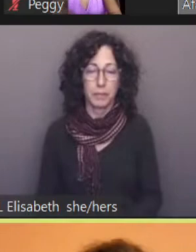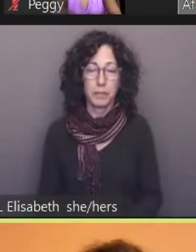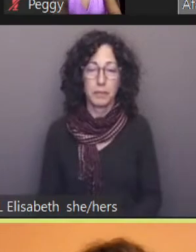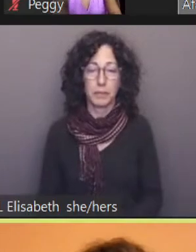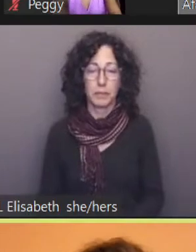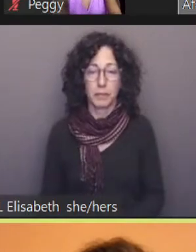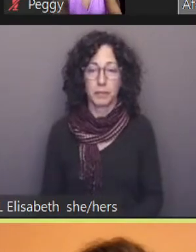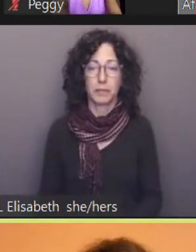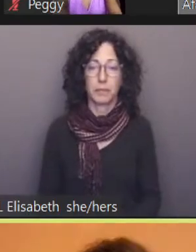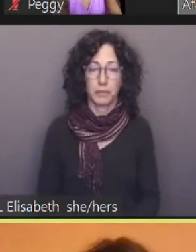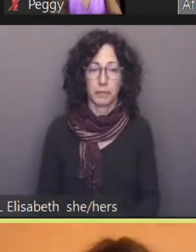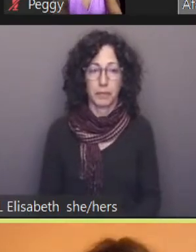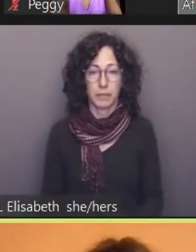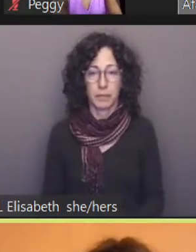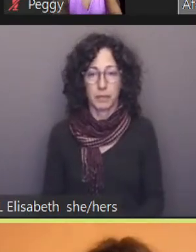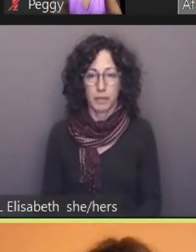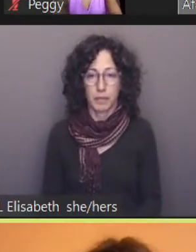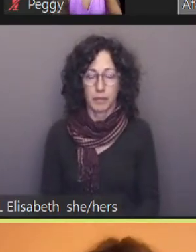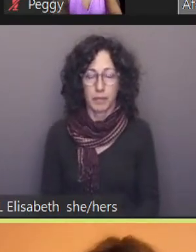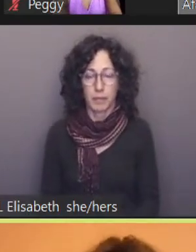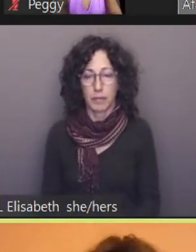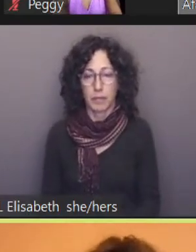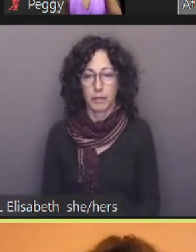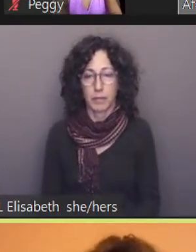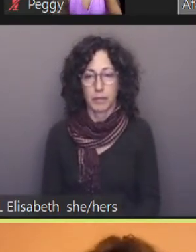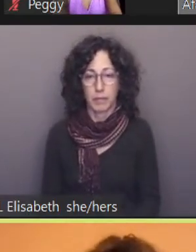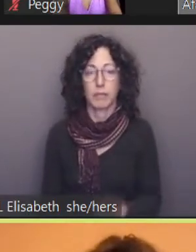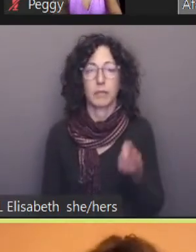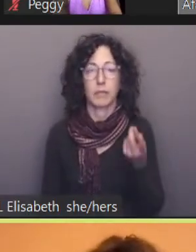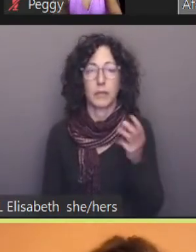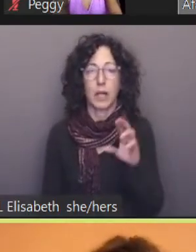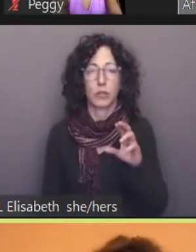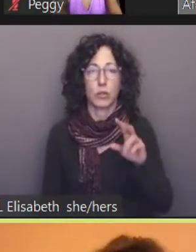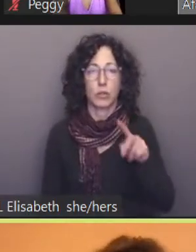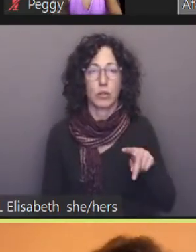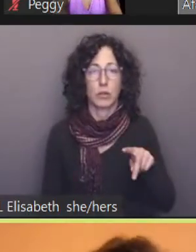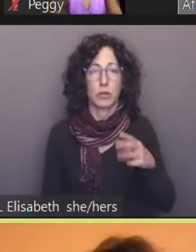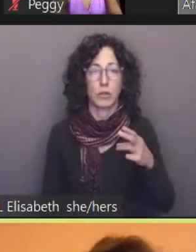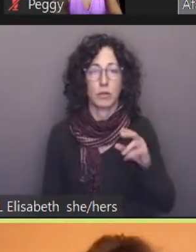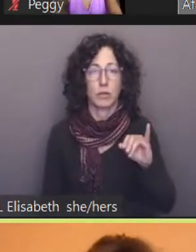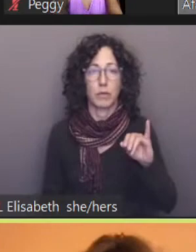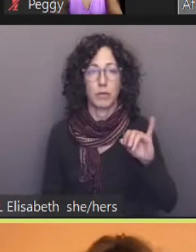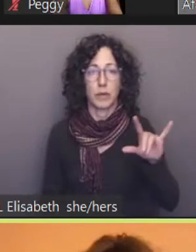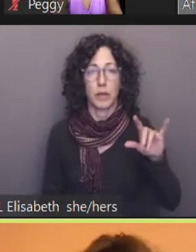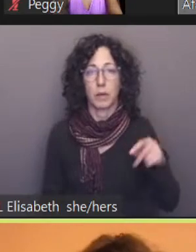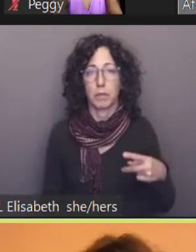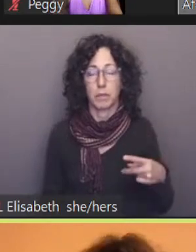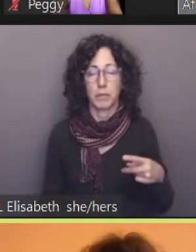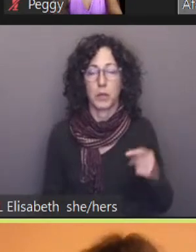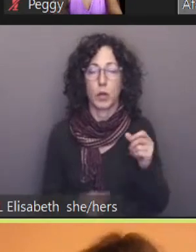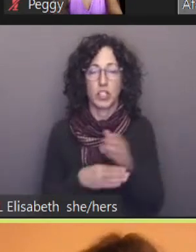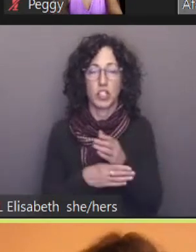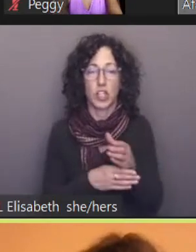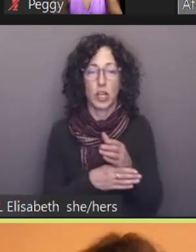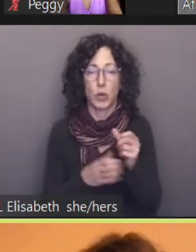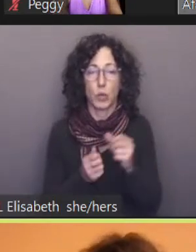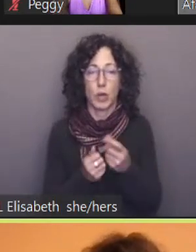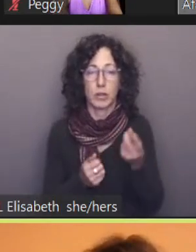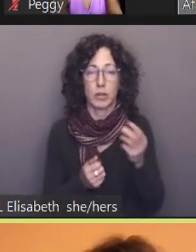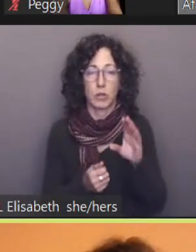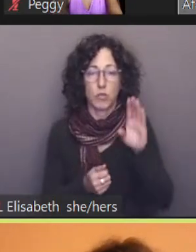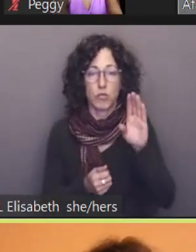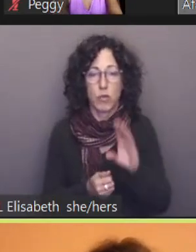Thank you. Dr. Phillip, this next question is for you. Actually, it can be shared with Dr. Brown or Dr.